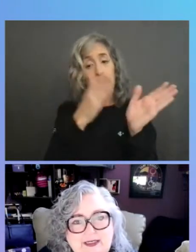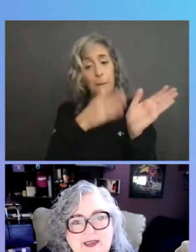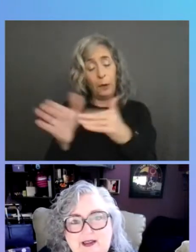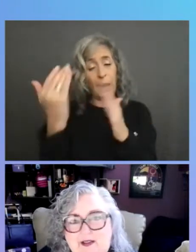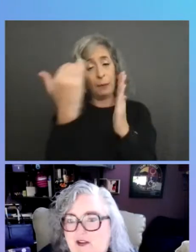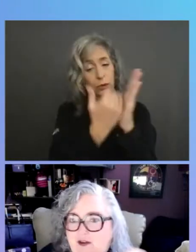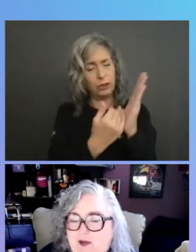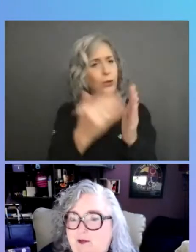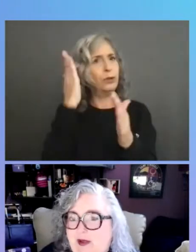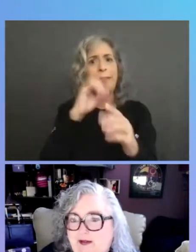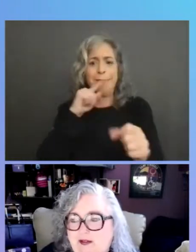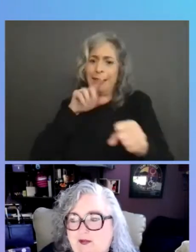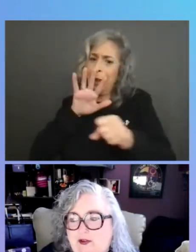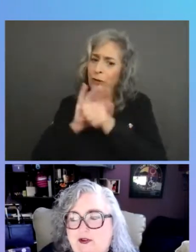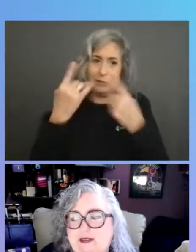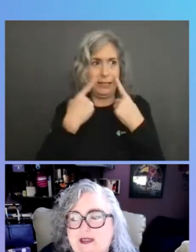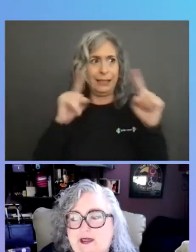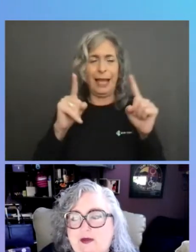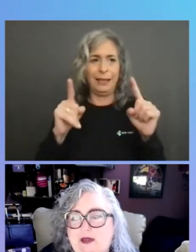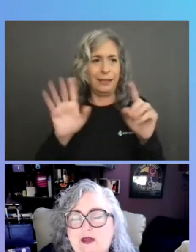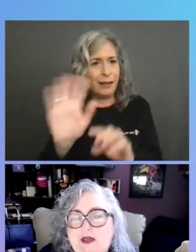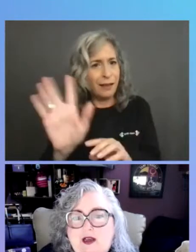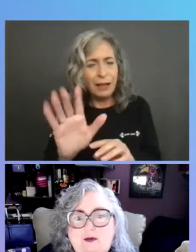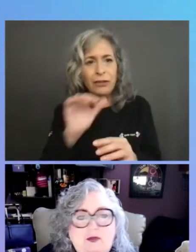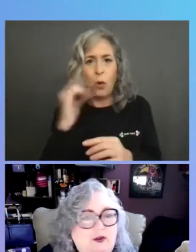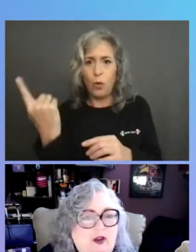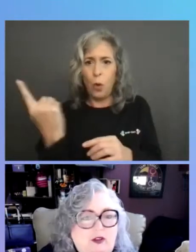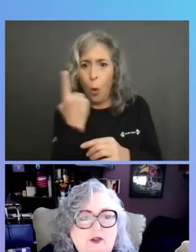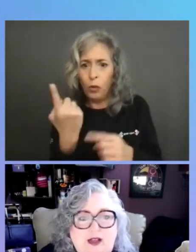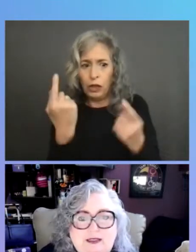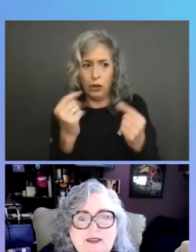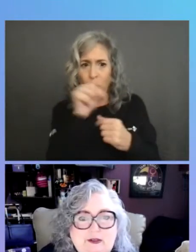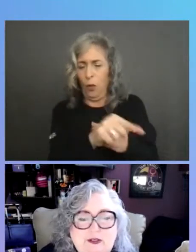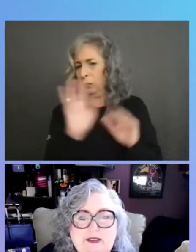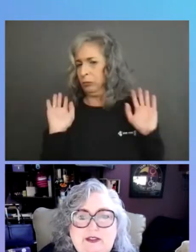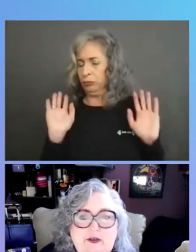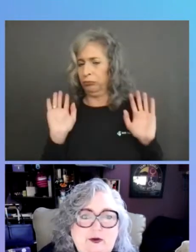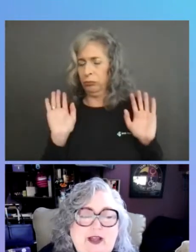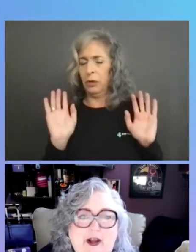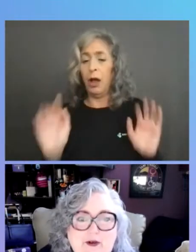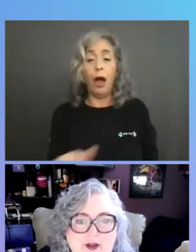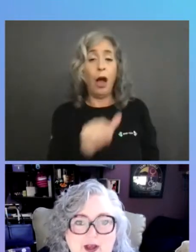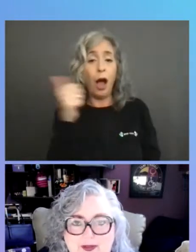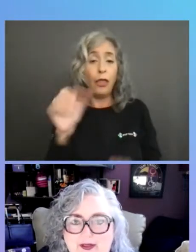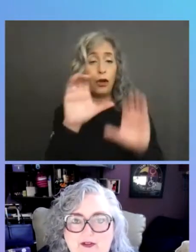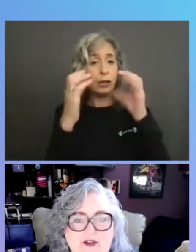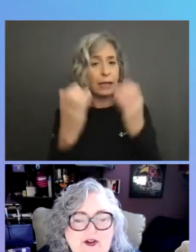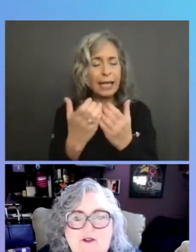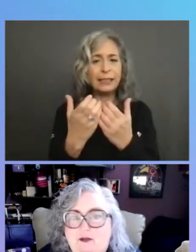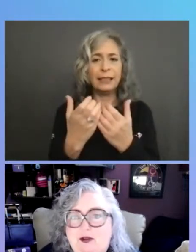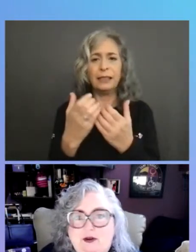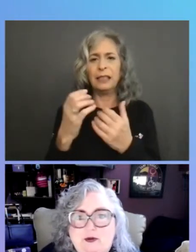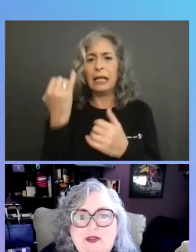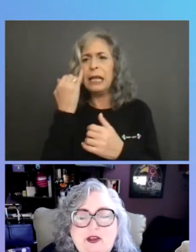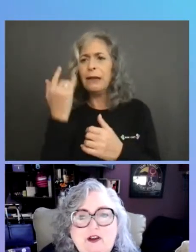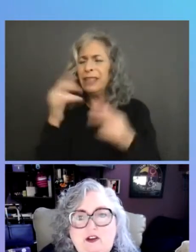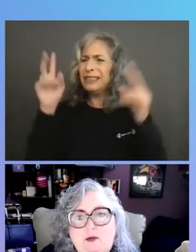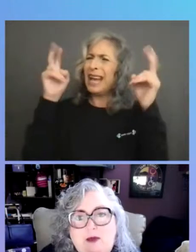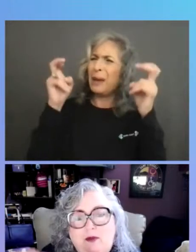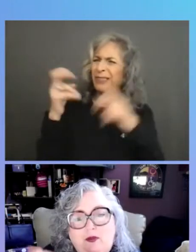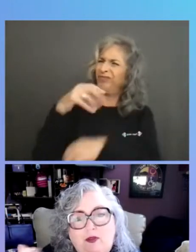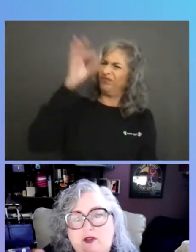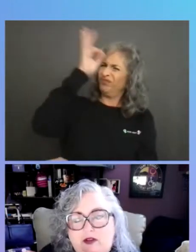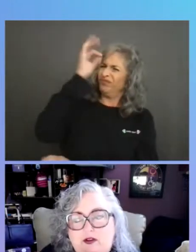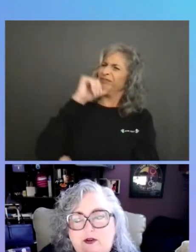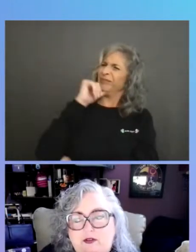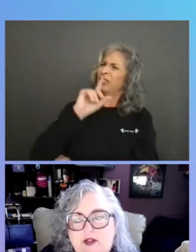guarantee success and they shouldn't be the basis for your exam. There are other classes and courses. If you encounter a topic that you're just not familiar with, you